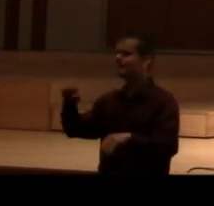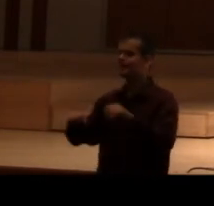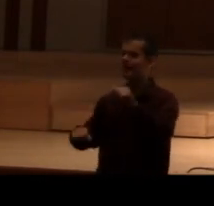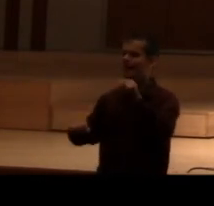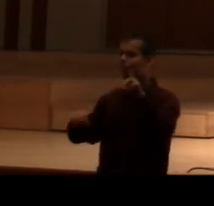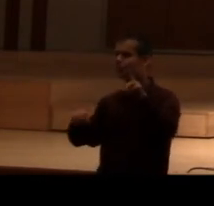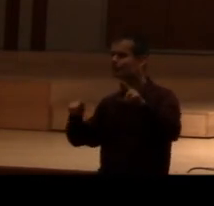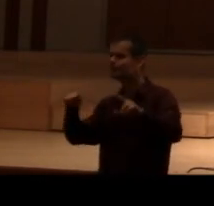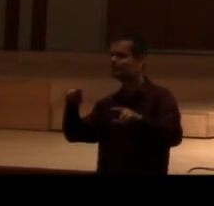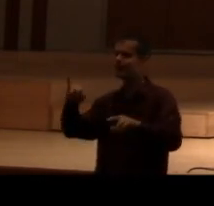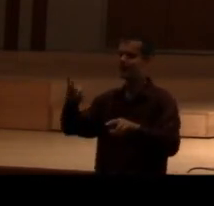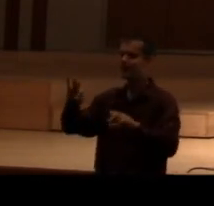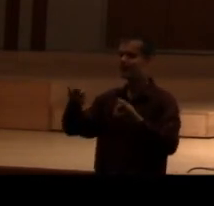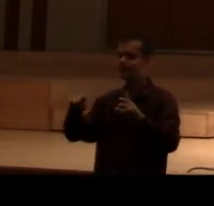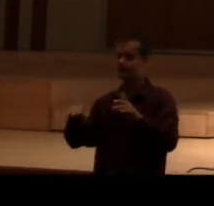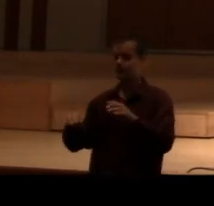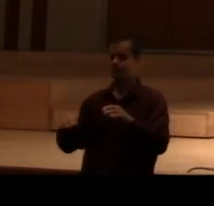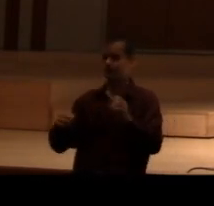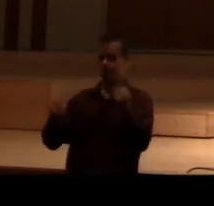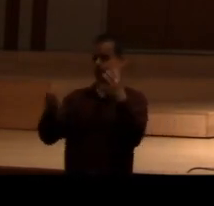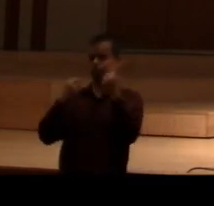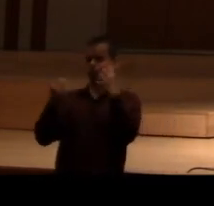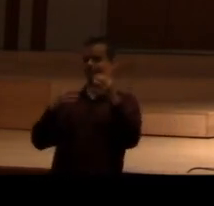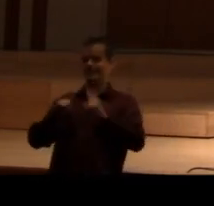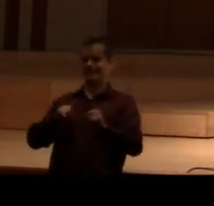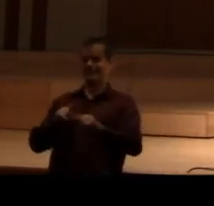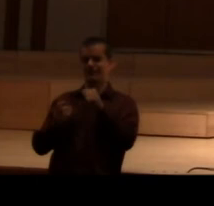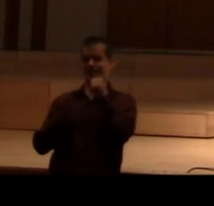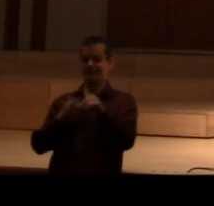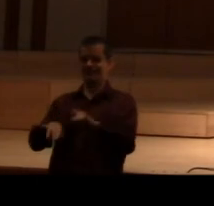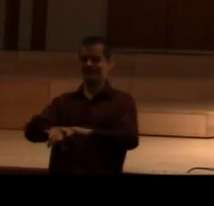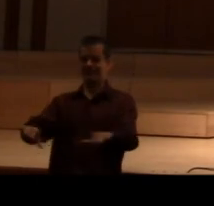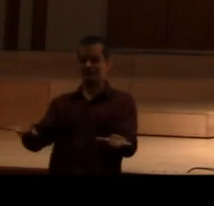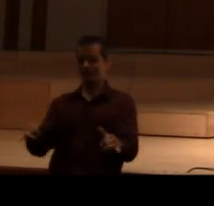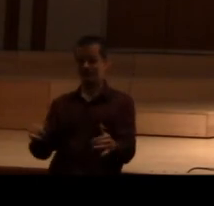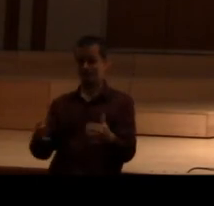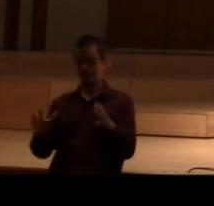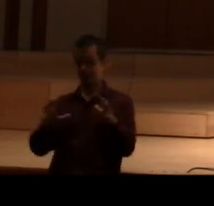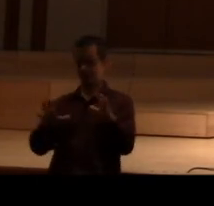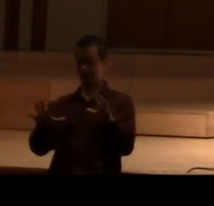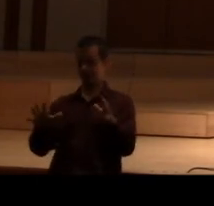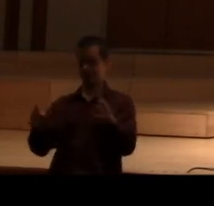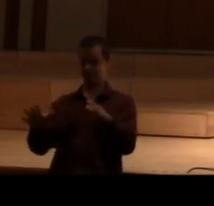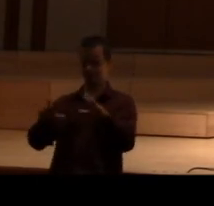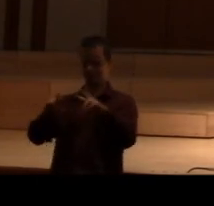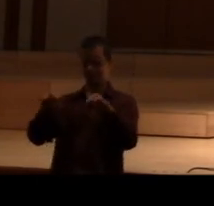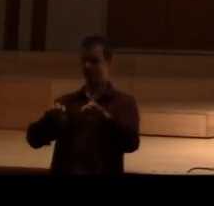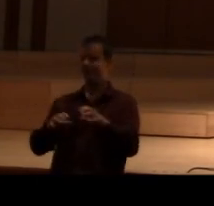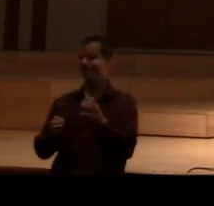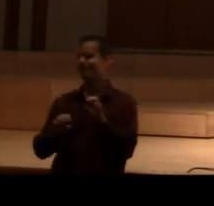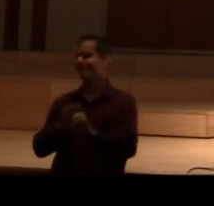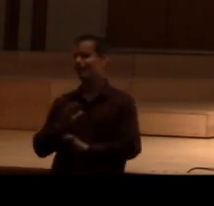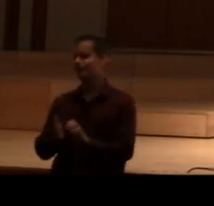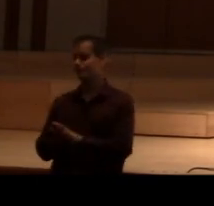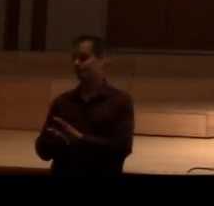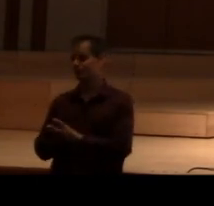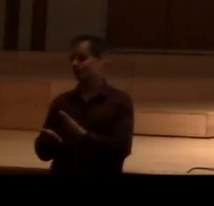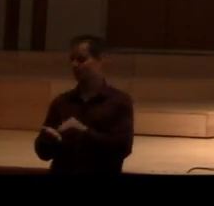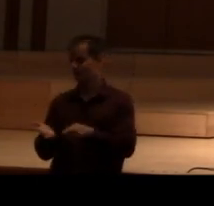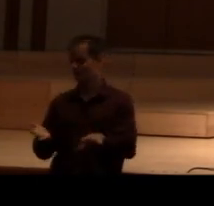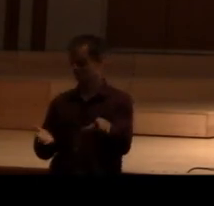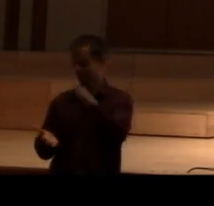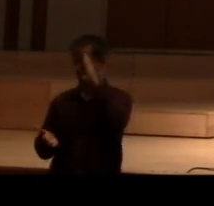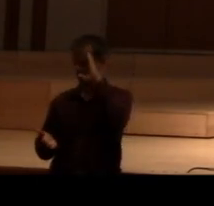B-E-A-U-T-I-F-U-L, although it was not that easy because they all said the different letters at the same time. Worked with elementary school students, know they're rather apt